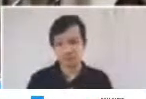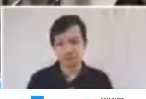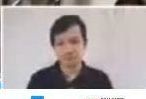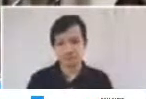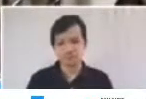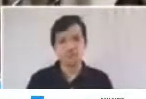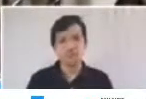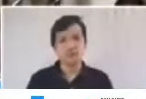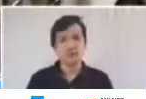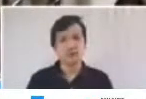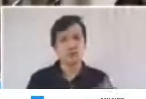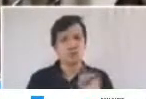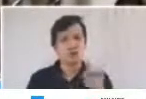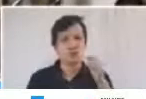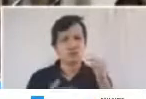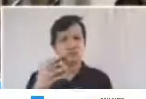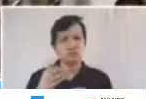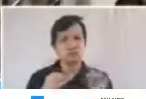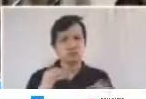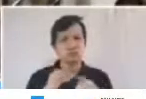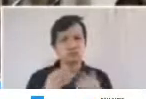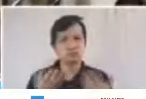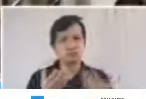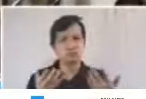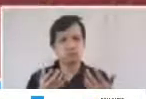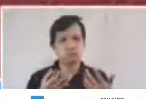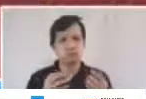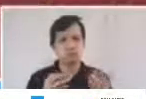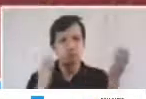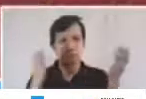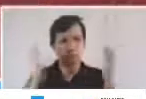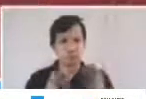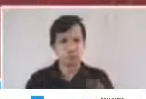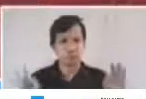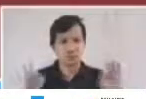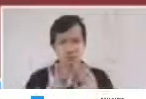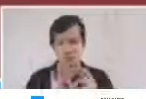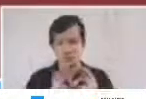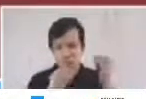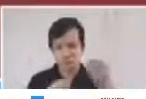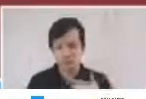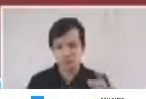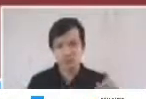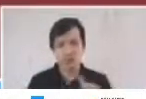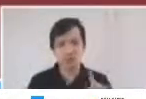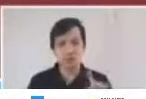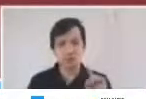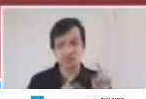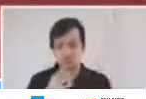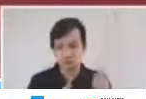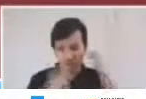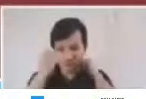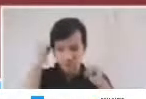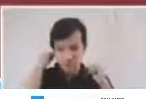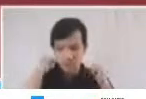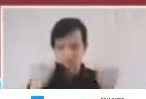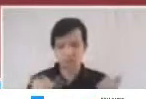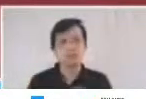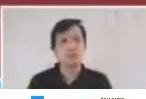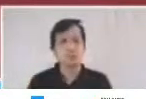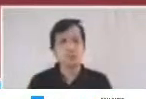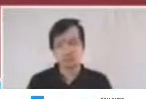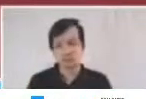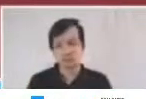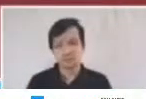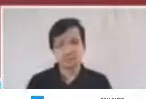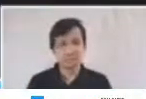po. Opo, Yusek, Ruth, natanong ko na rin naman yung tanong ni Ivan Mayrina kanina. Ito na lang po